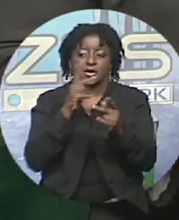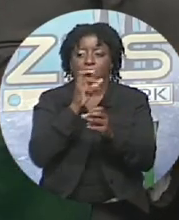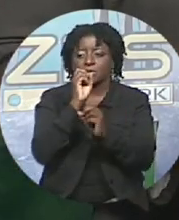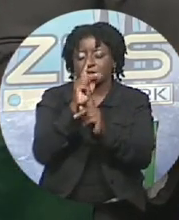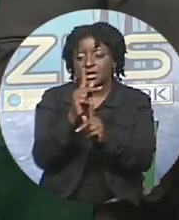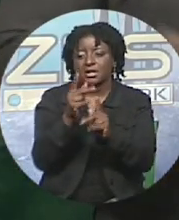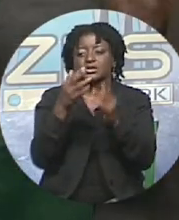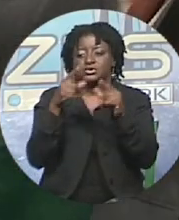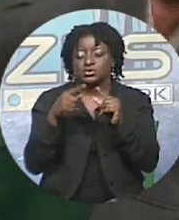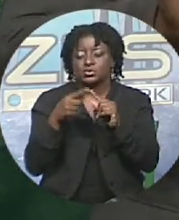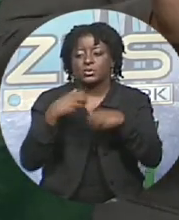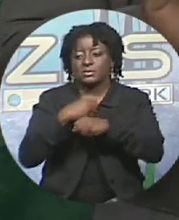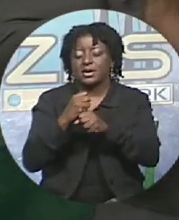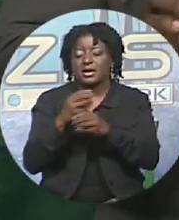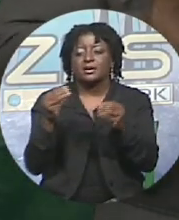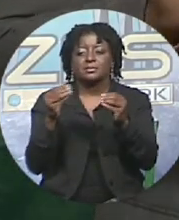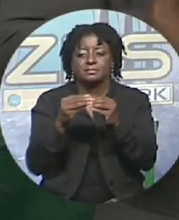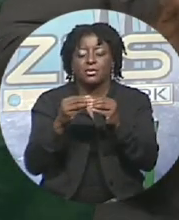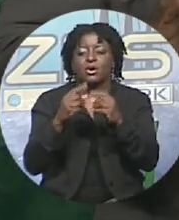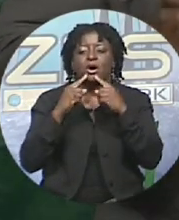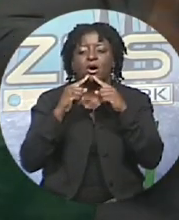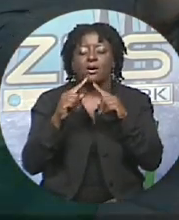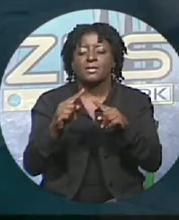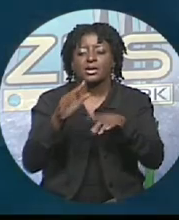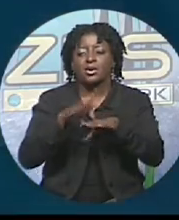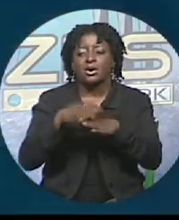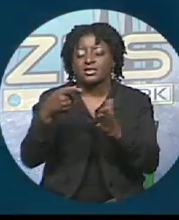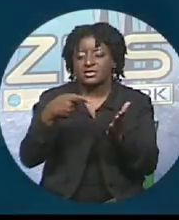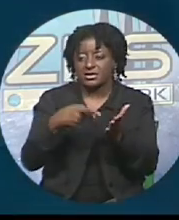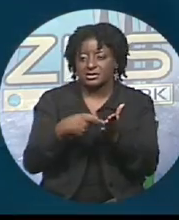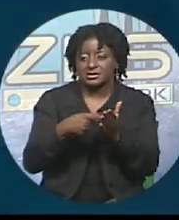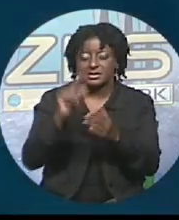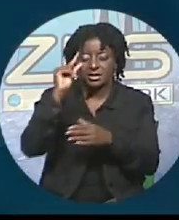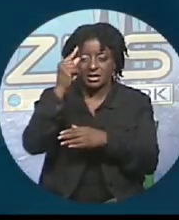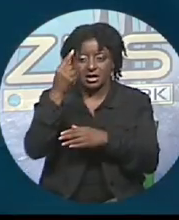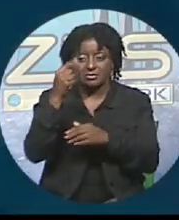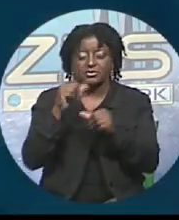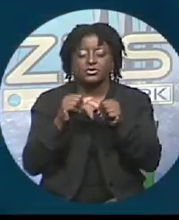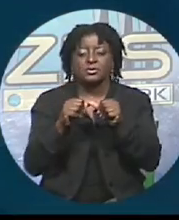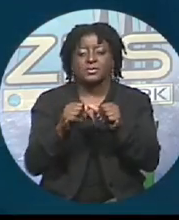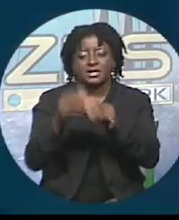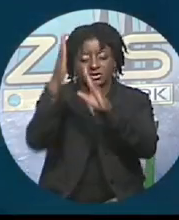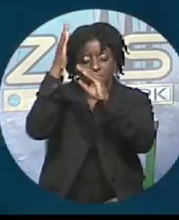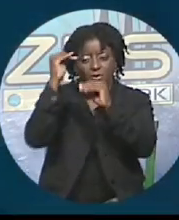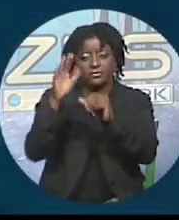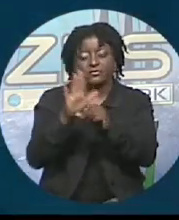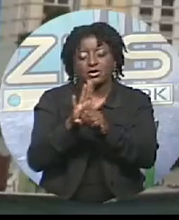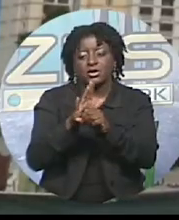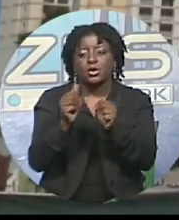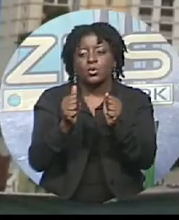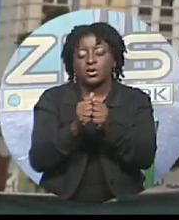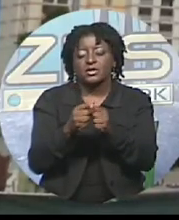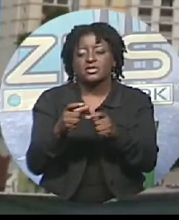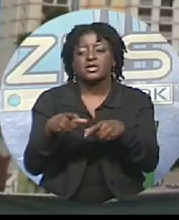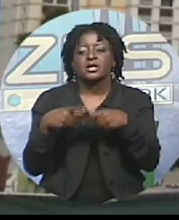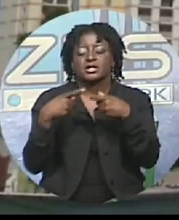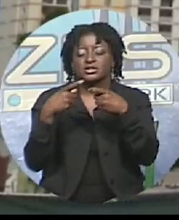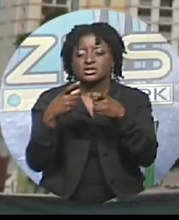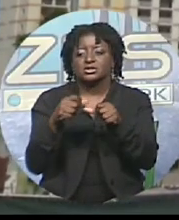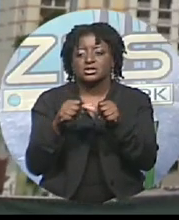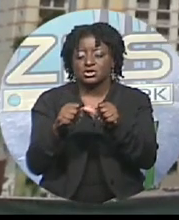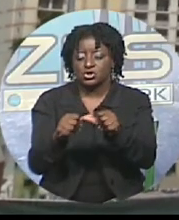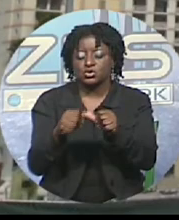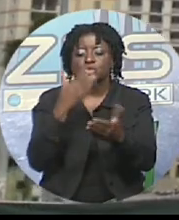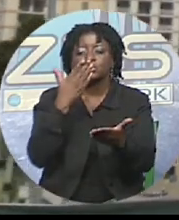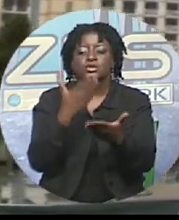the matter. The Prime Minister's statement concludes, the government remains hopeful that with the continued exertion of good faith efforts